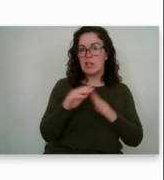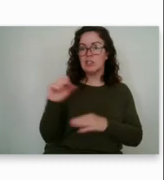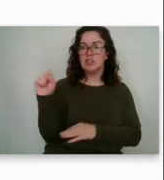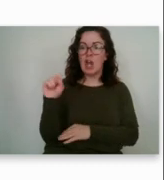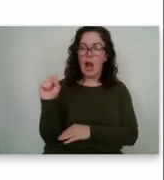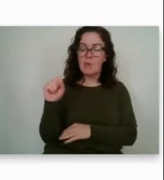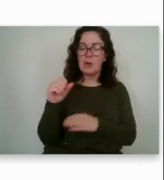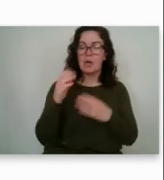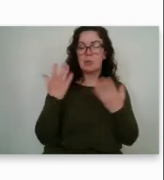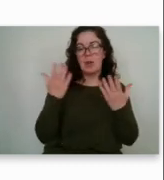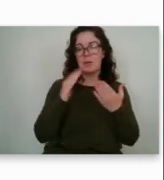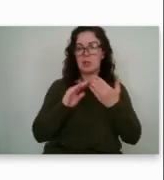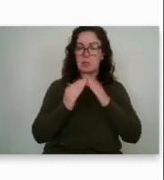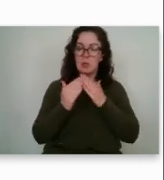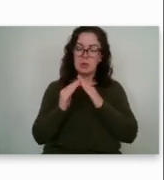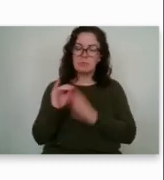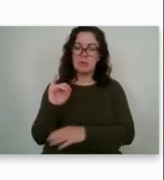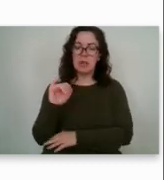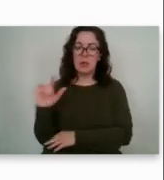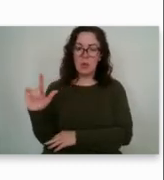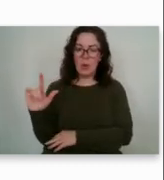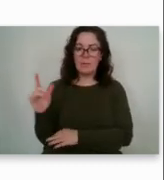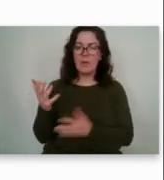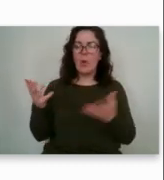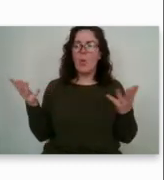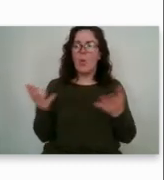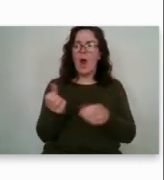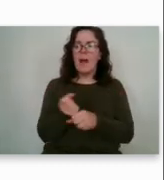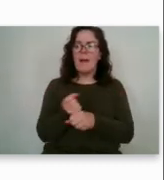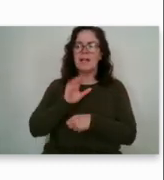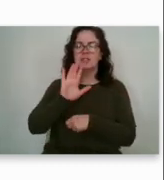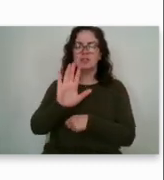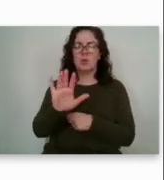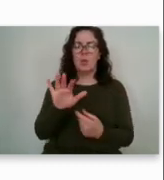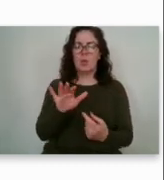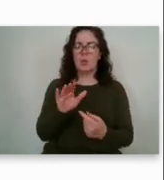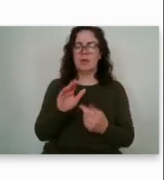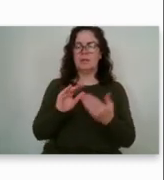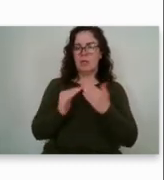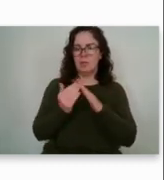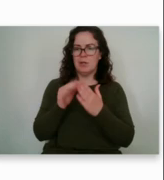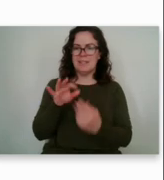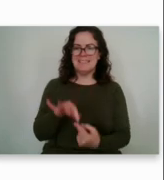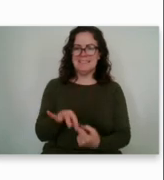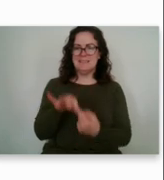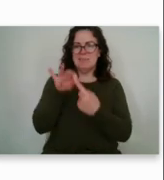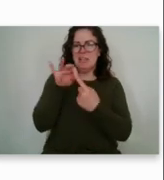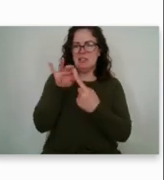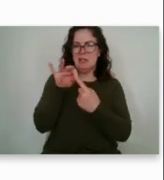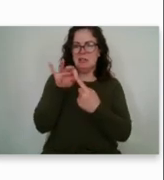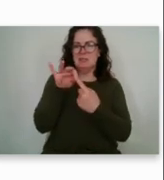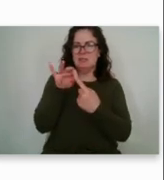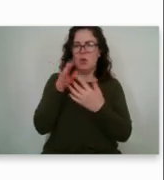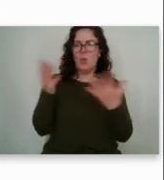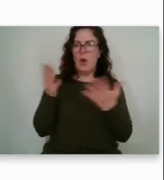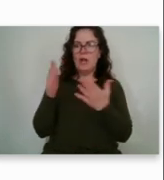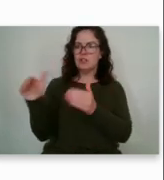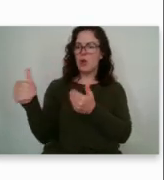is something that makes your community special? What does it have to offer other people?